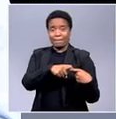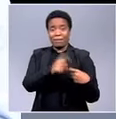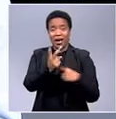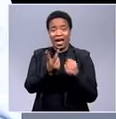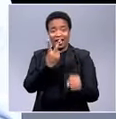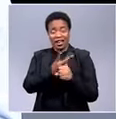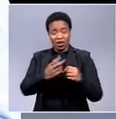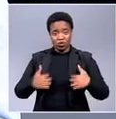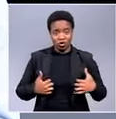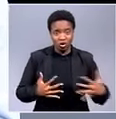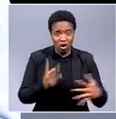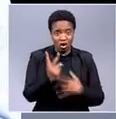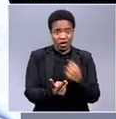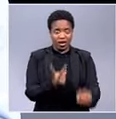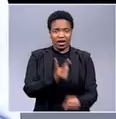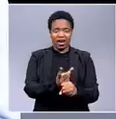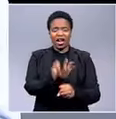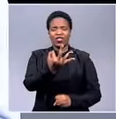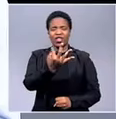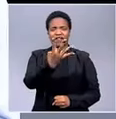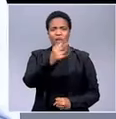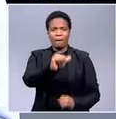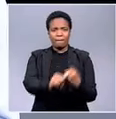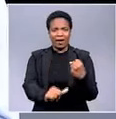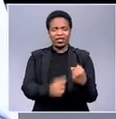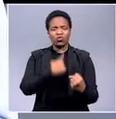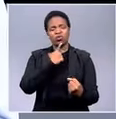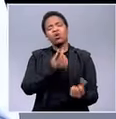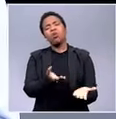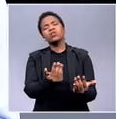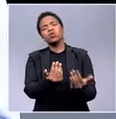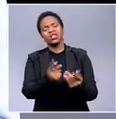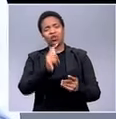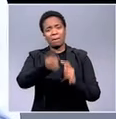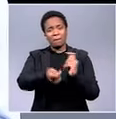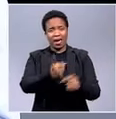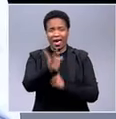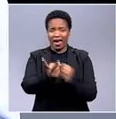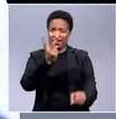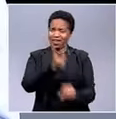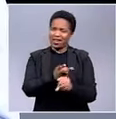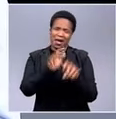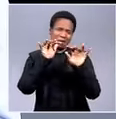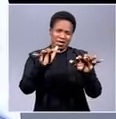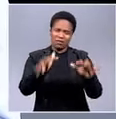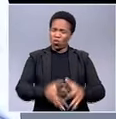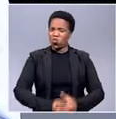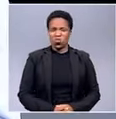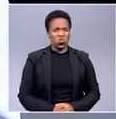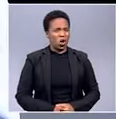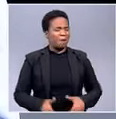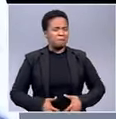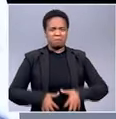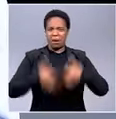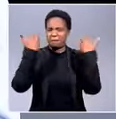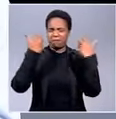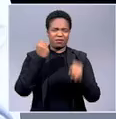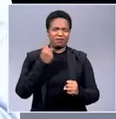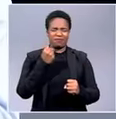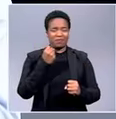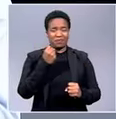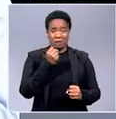restart. 3, 4, 5 months later, if they want to restart pursuing the debt, I can assure you there will be outrage. And it's very